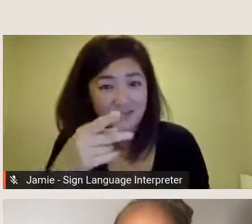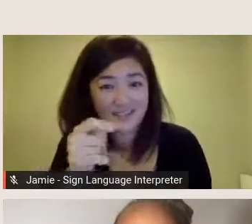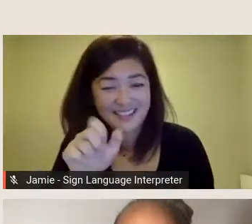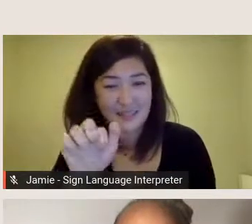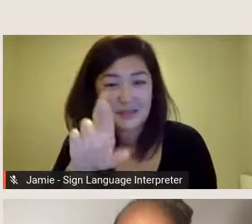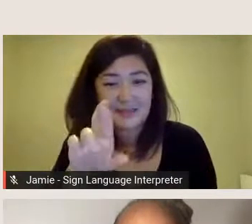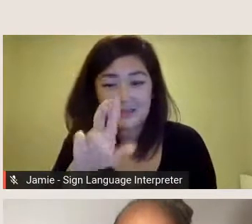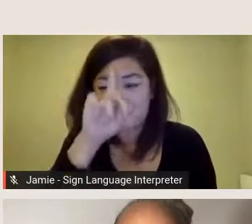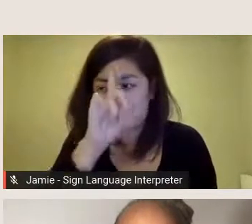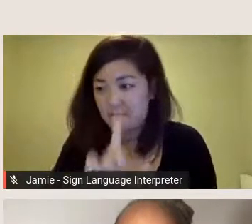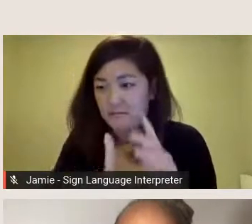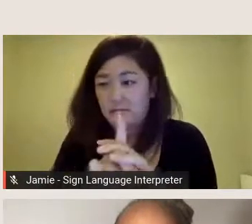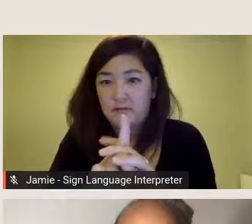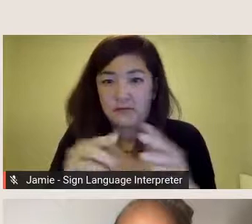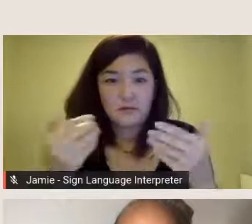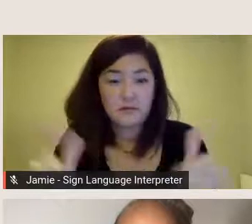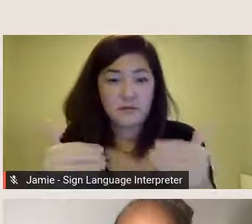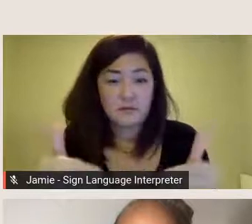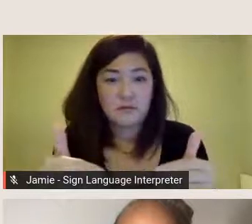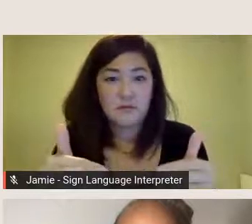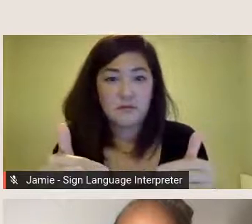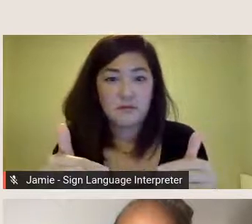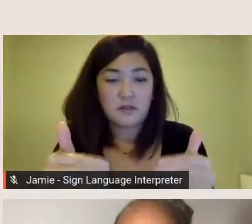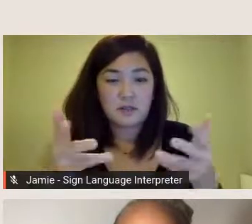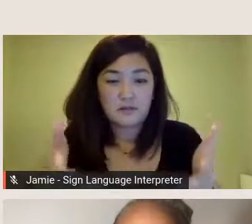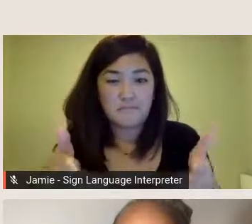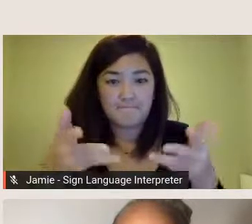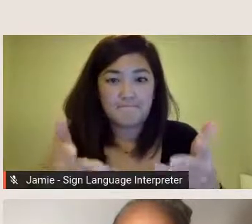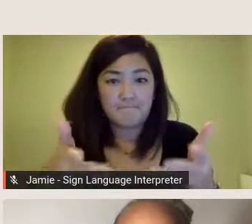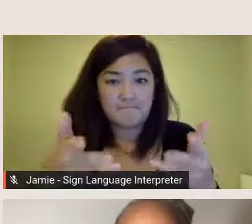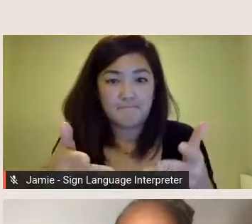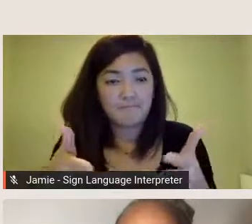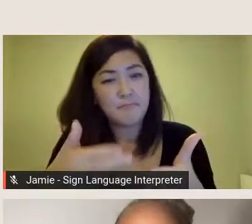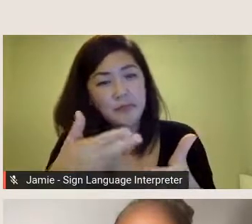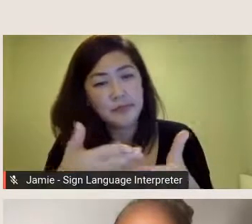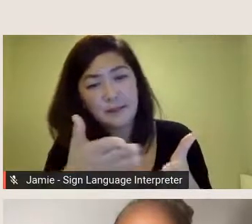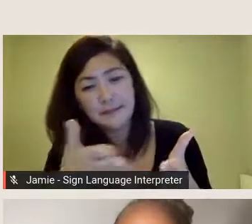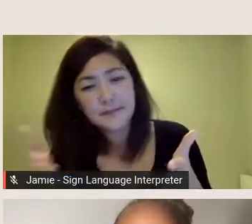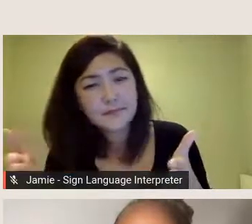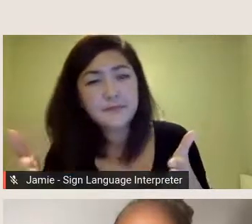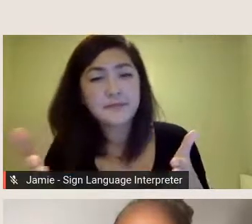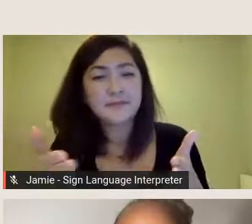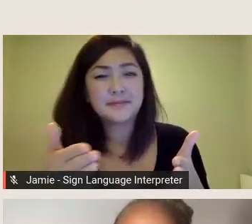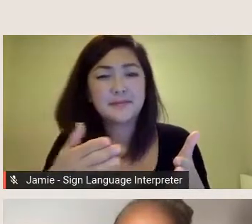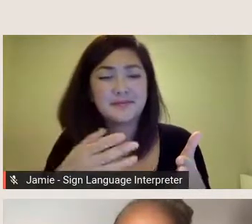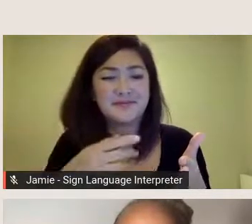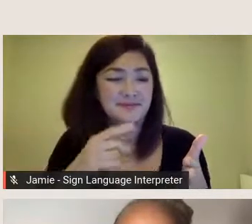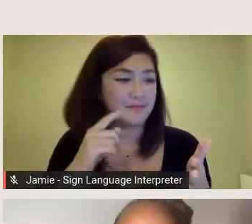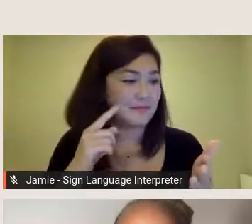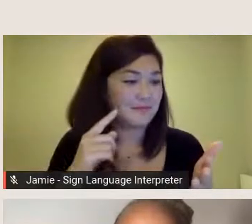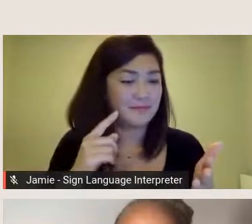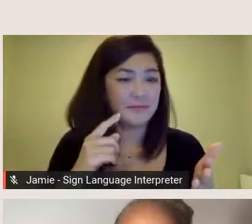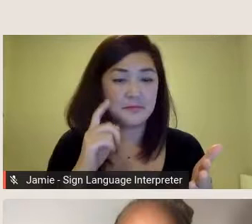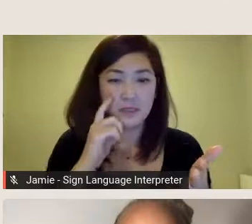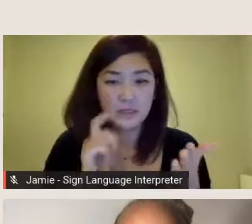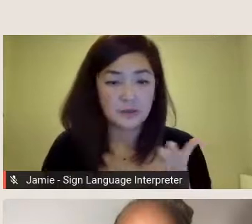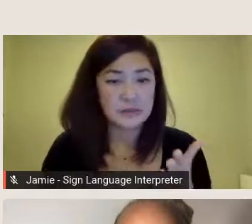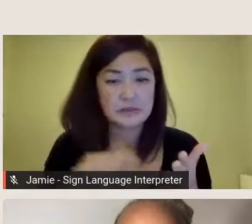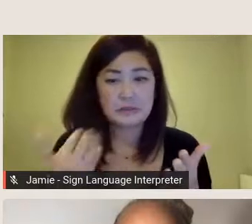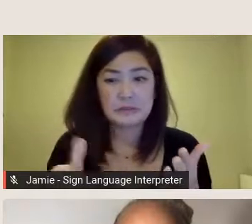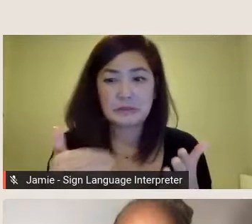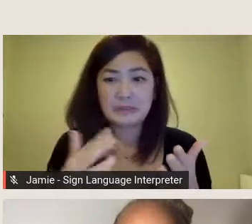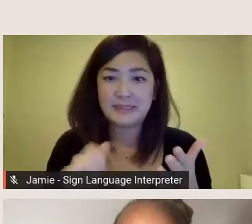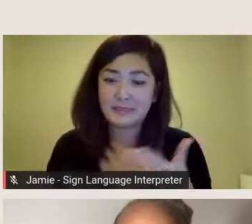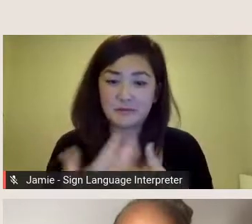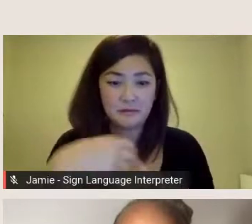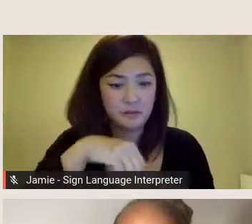popped onto my screen and stuck there. But beyond the name, I sort of knew that this added a new wrinkle to the conversation, that it was